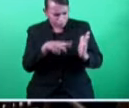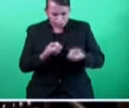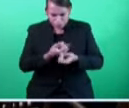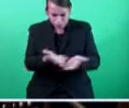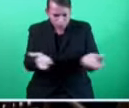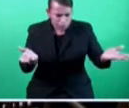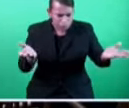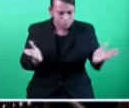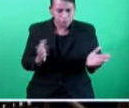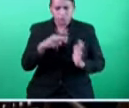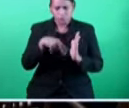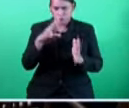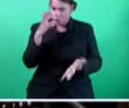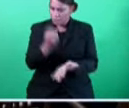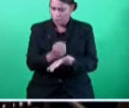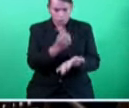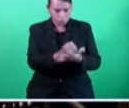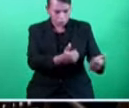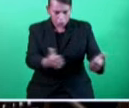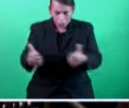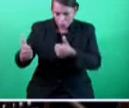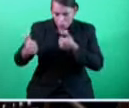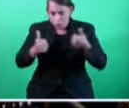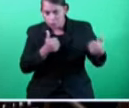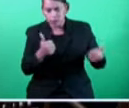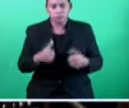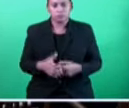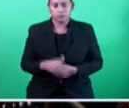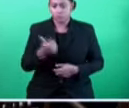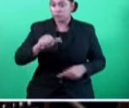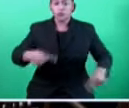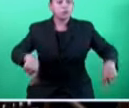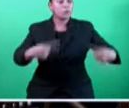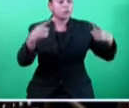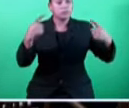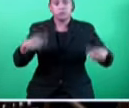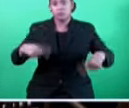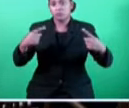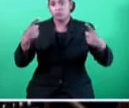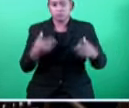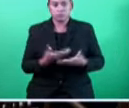as read and be confirmed. Does any member oppose the motion?